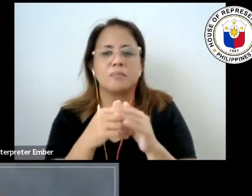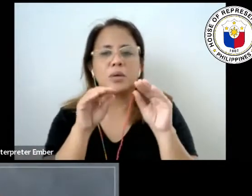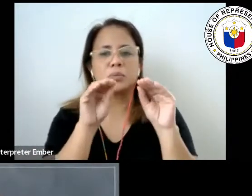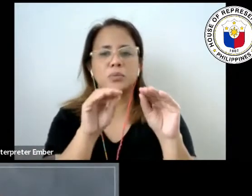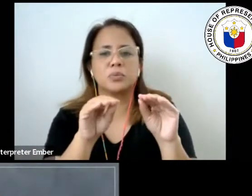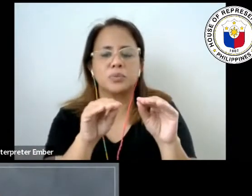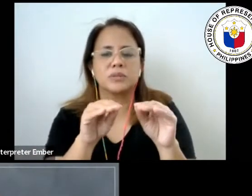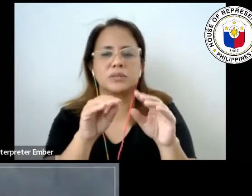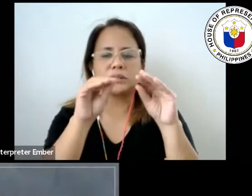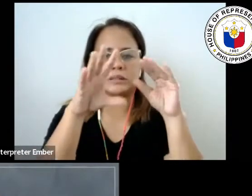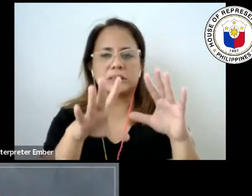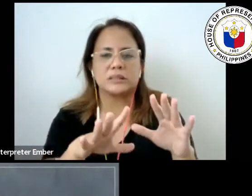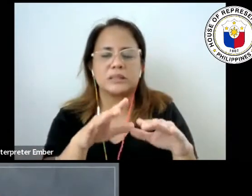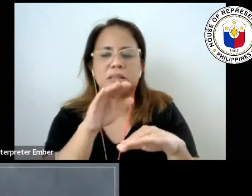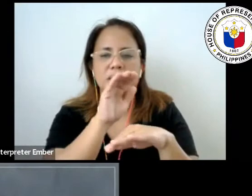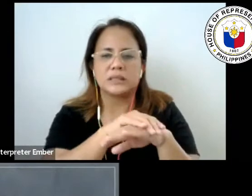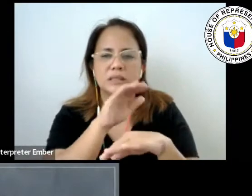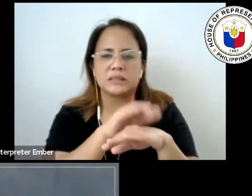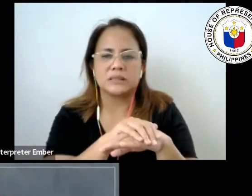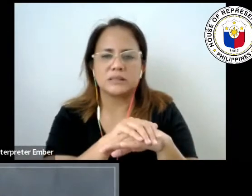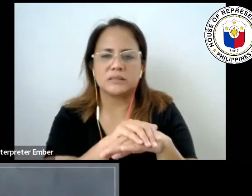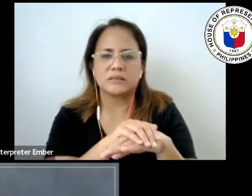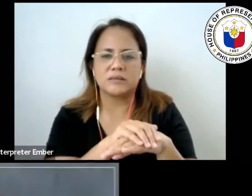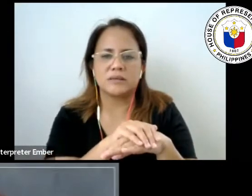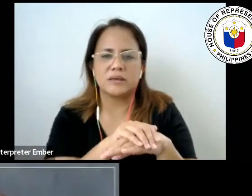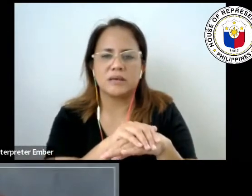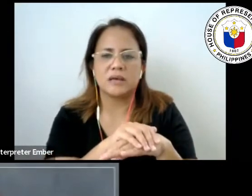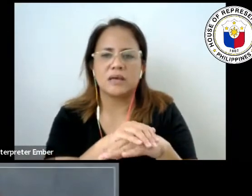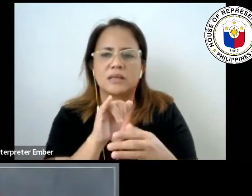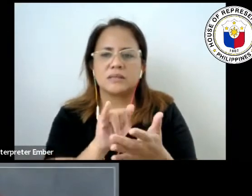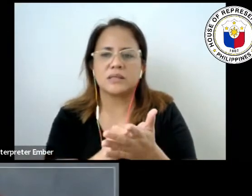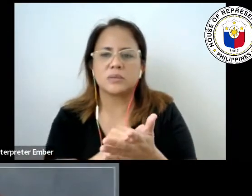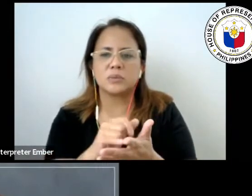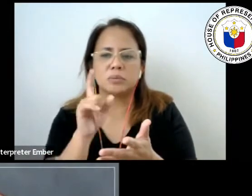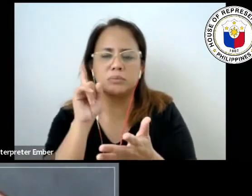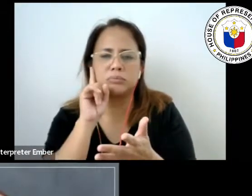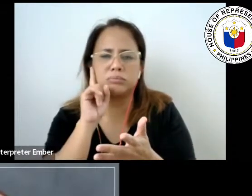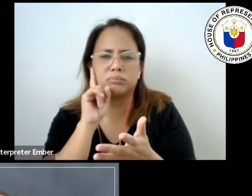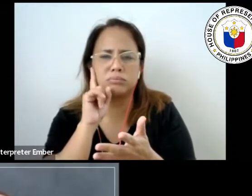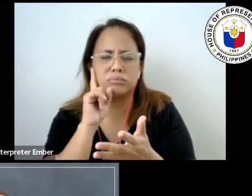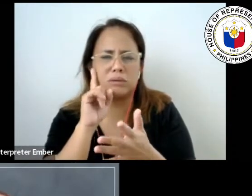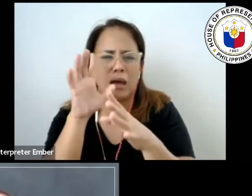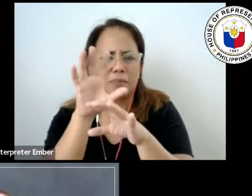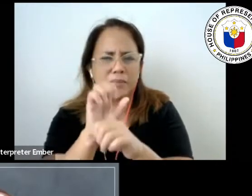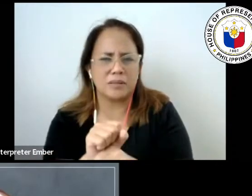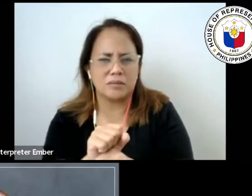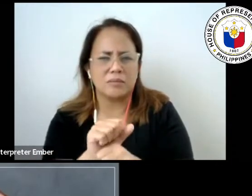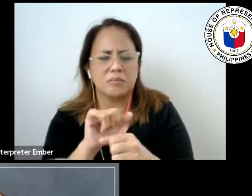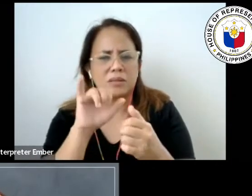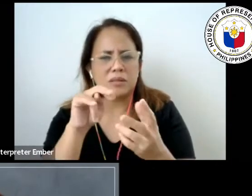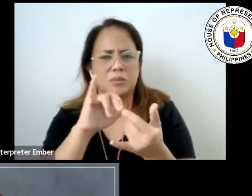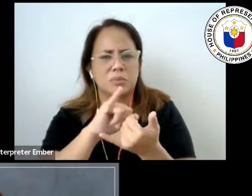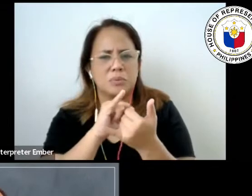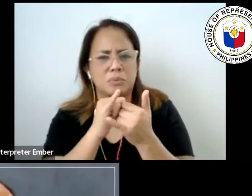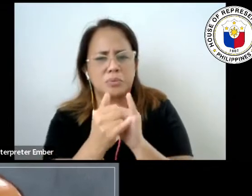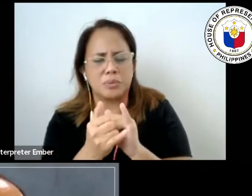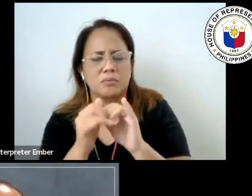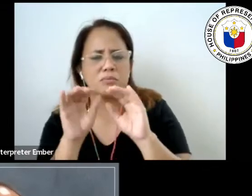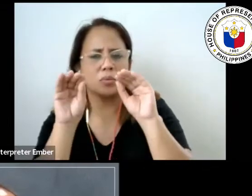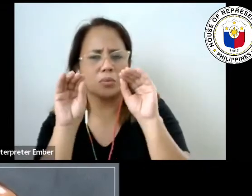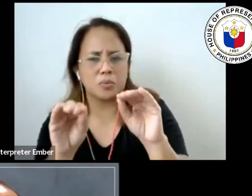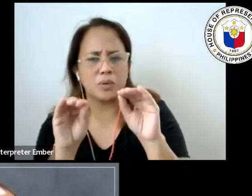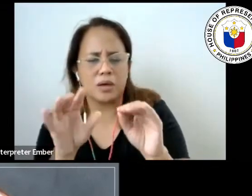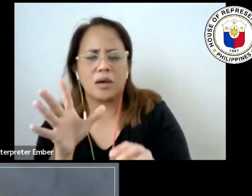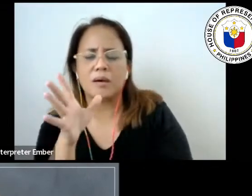pagturo sa mga teachers was done in English. So yun ang nakasanayan nila. So dapat may adjustments pa sila para makapagturo